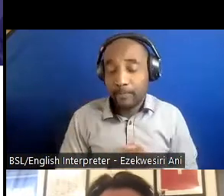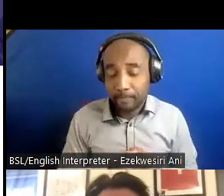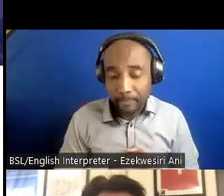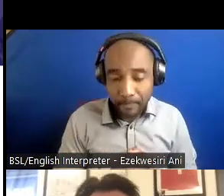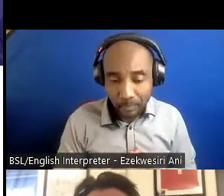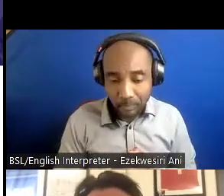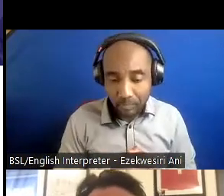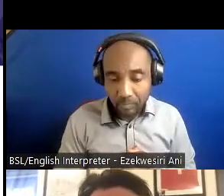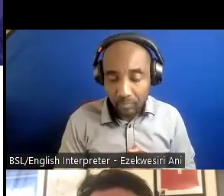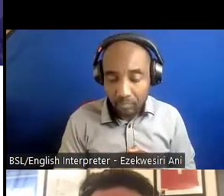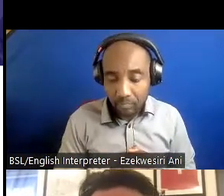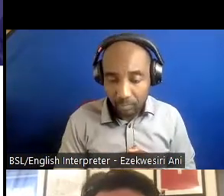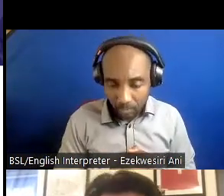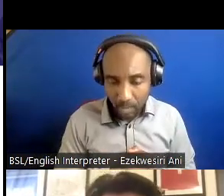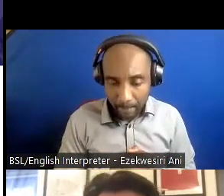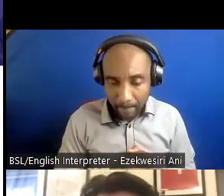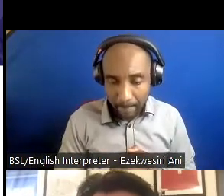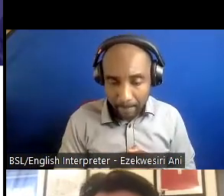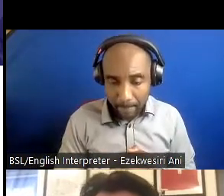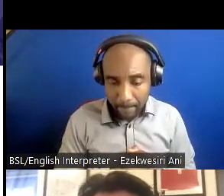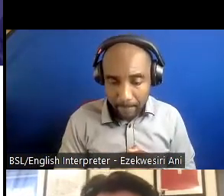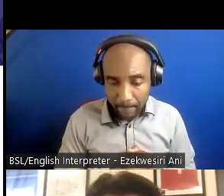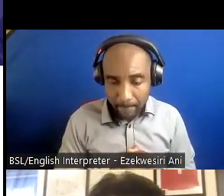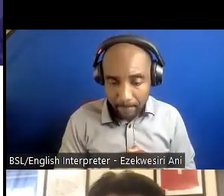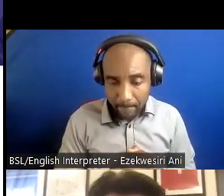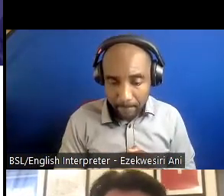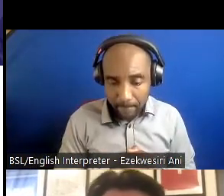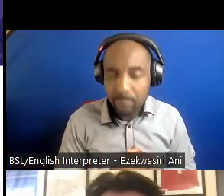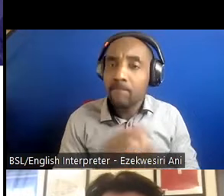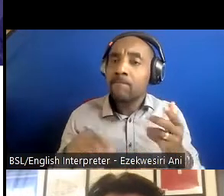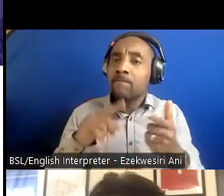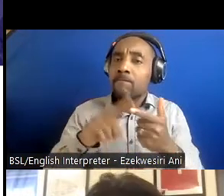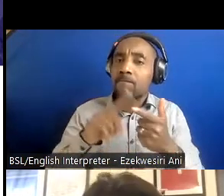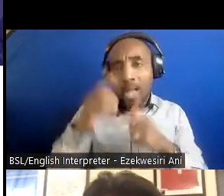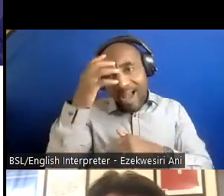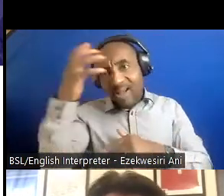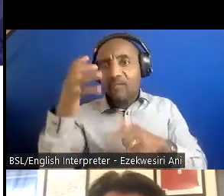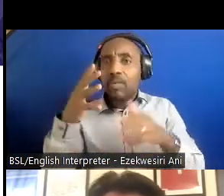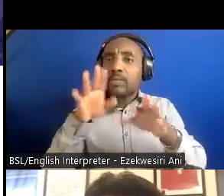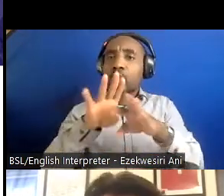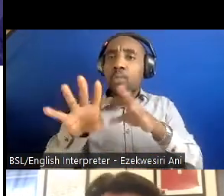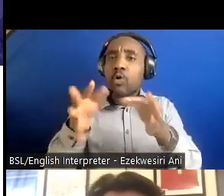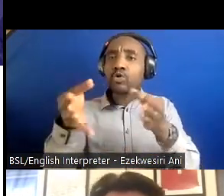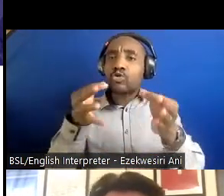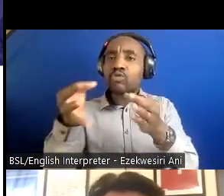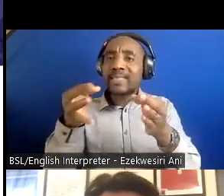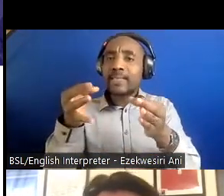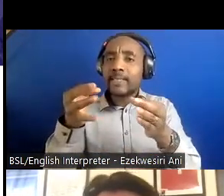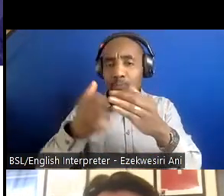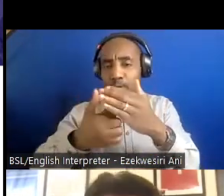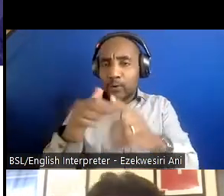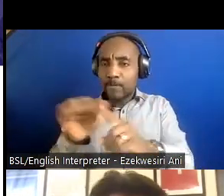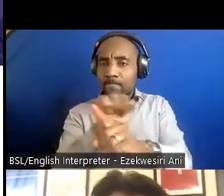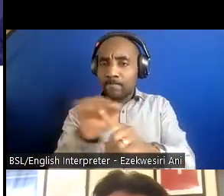Now, we're in the process also of refreshing the government's sports strategy with a clear focus on these priorities, which will